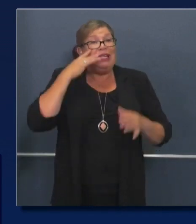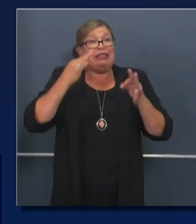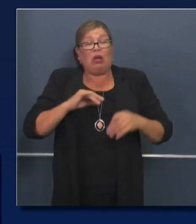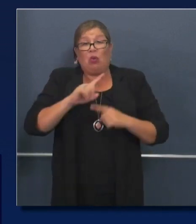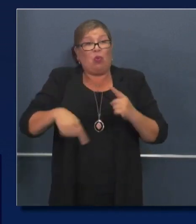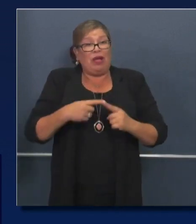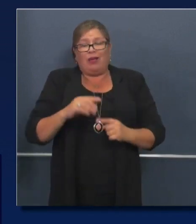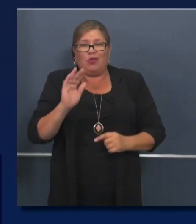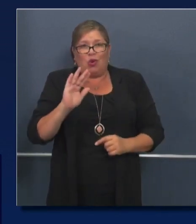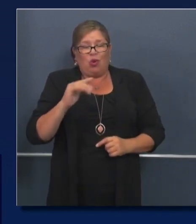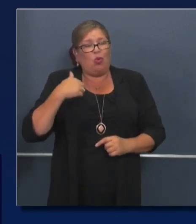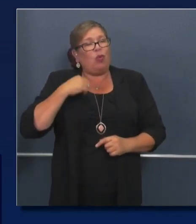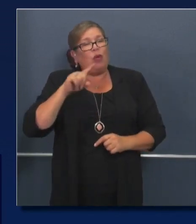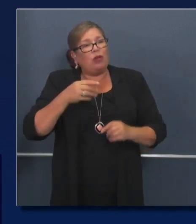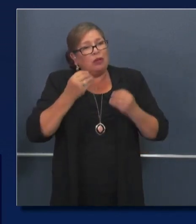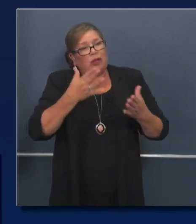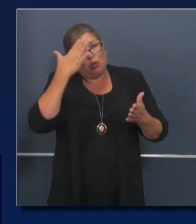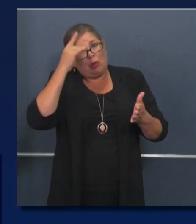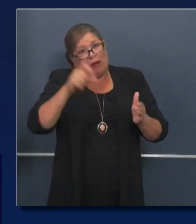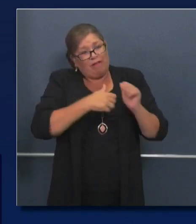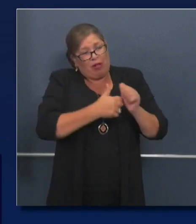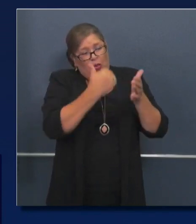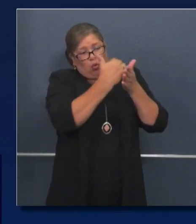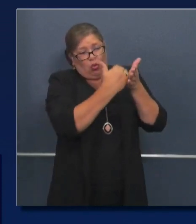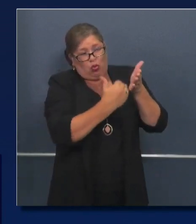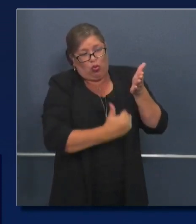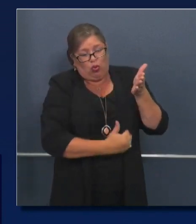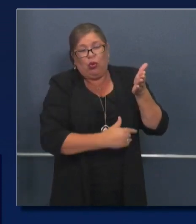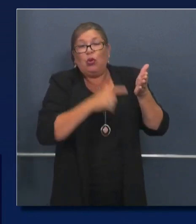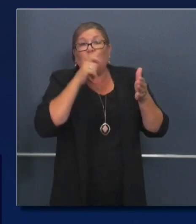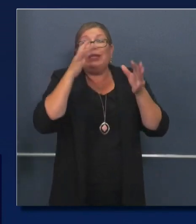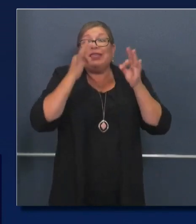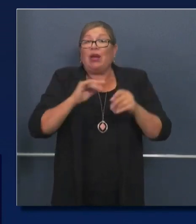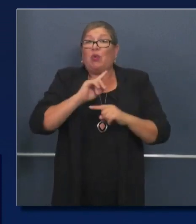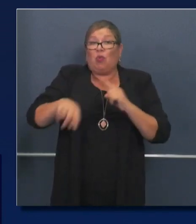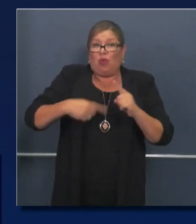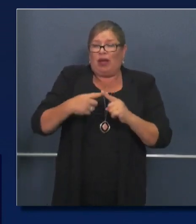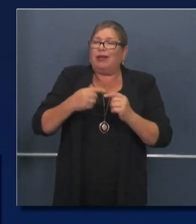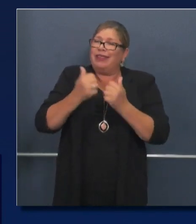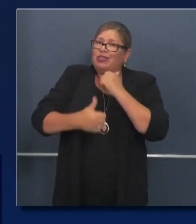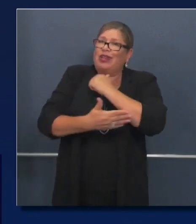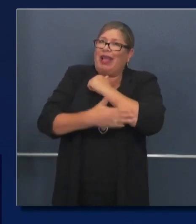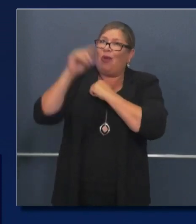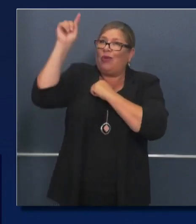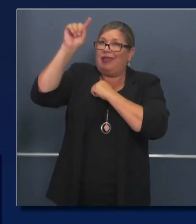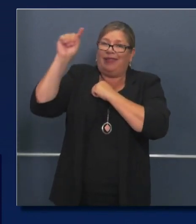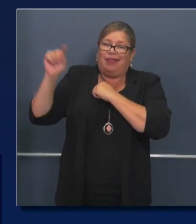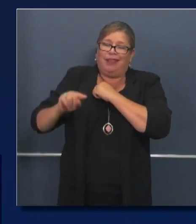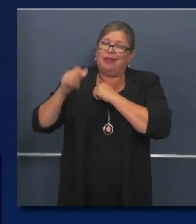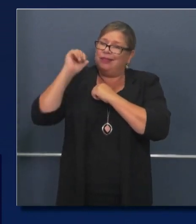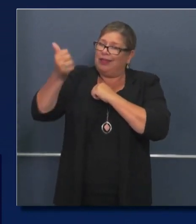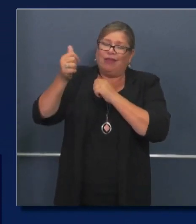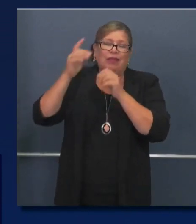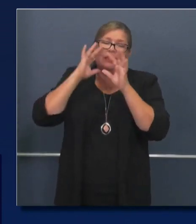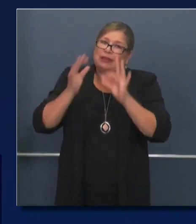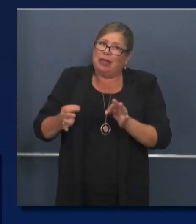counties decide when. So here's where we are, and here's the long-winded point I wanted to get to today